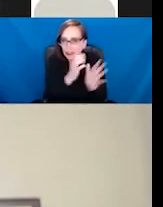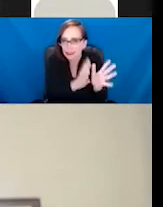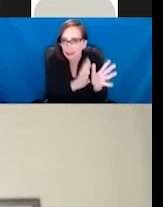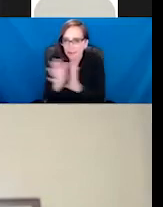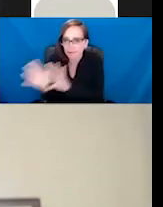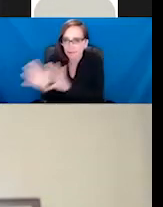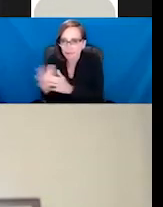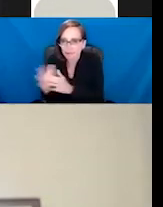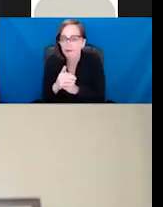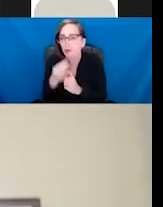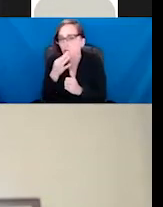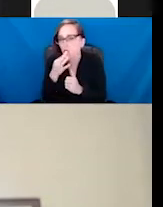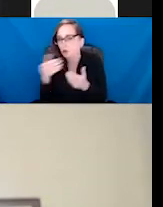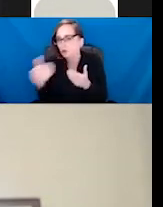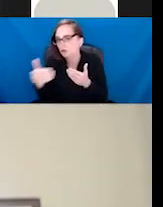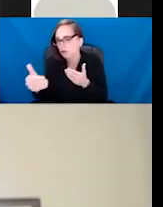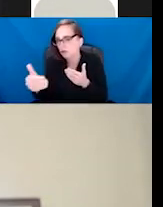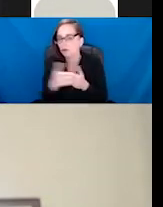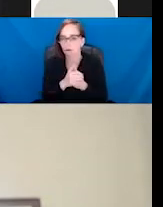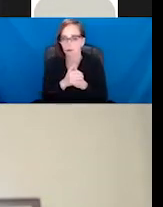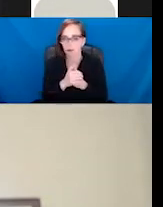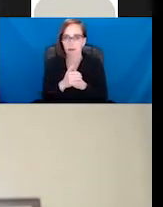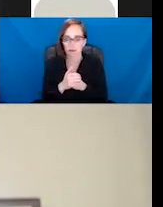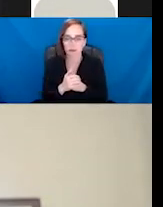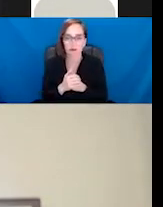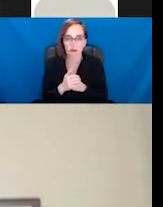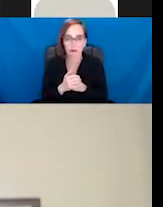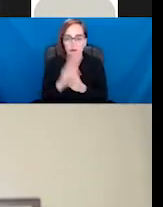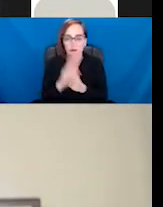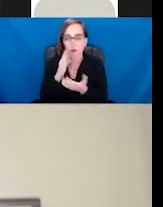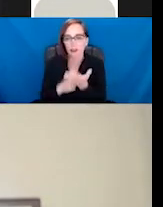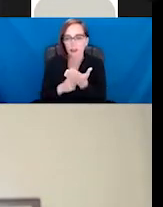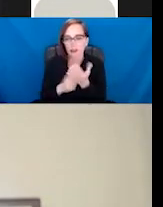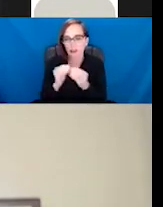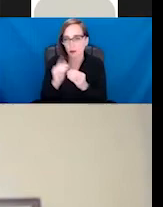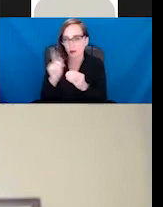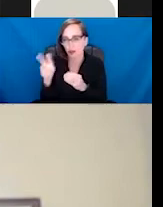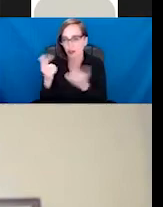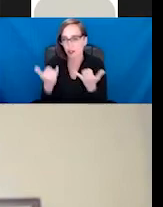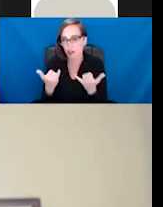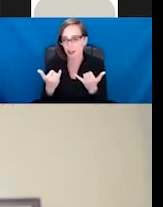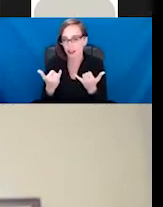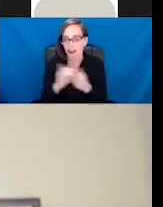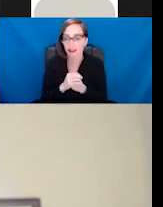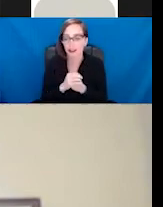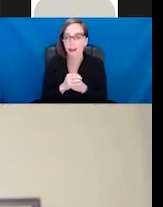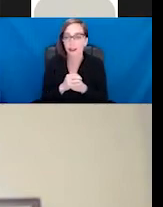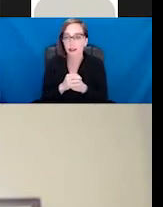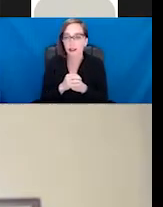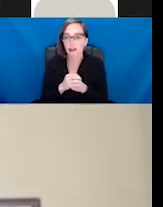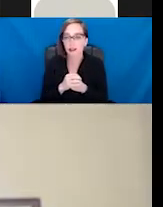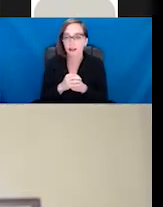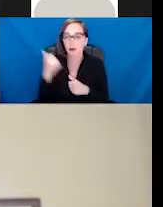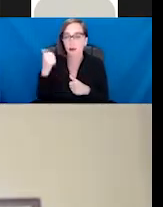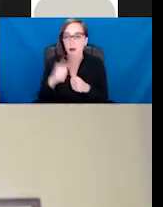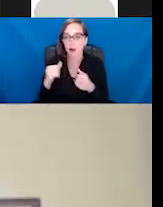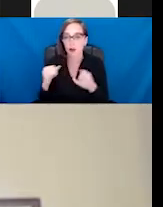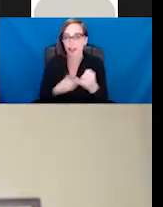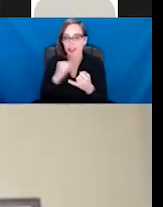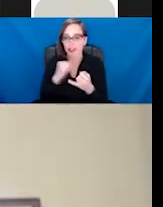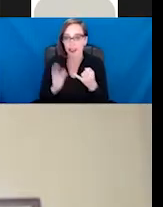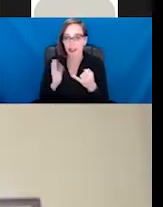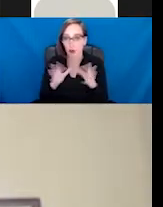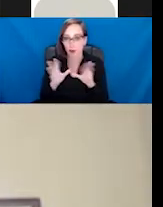coming weeks. We'll talk about that a little bit more here in a minute, all leading towards ideally,